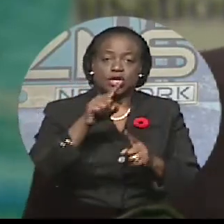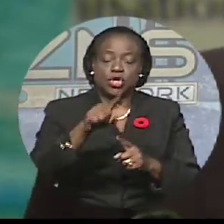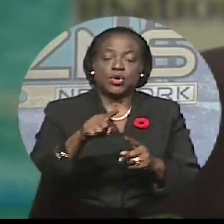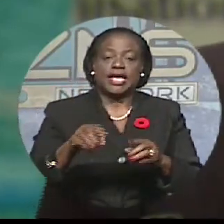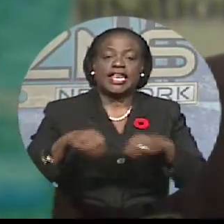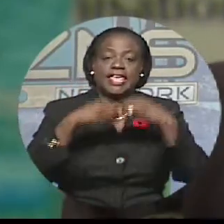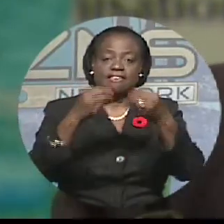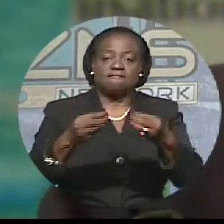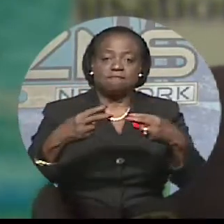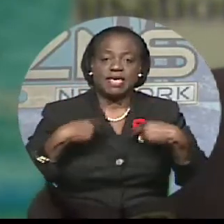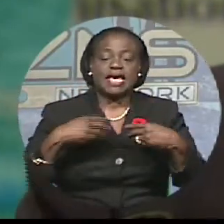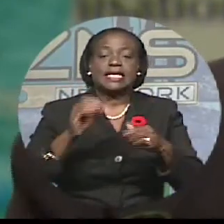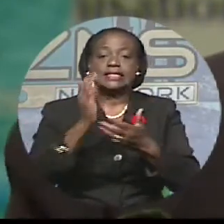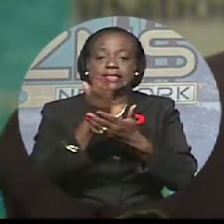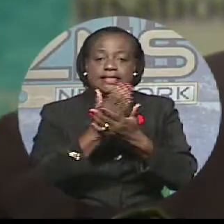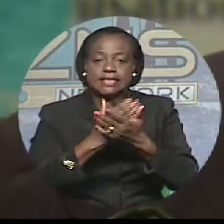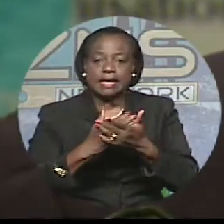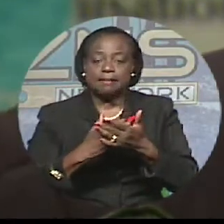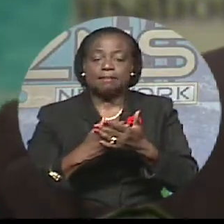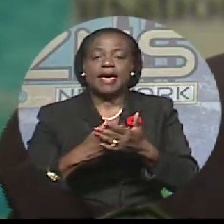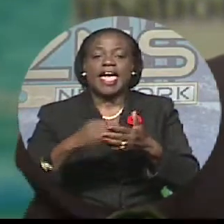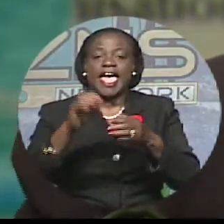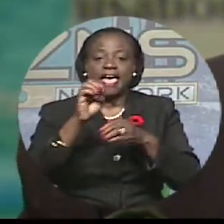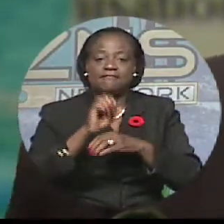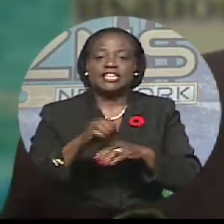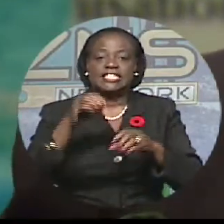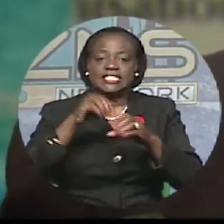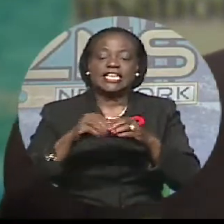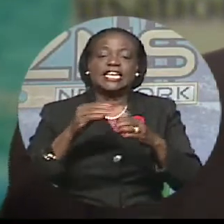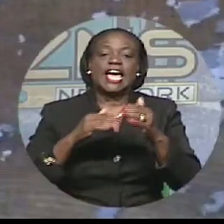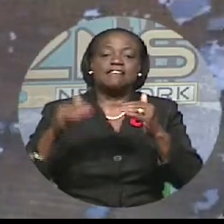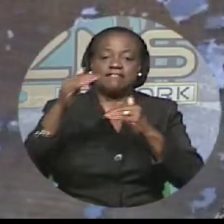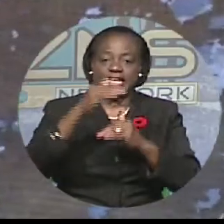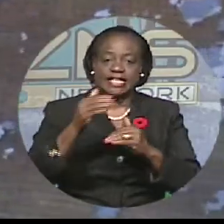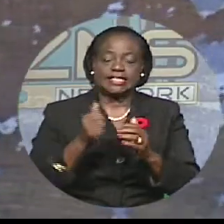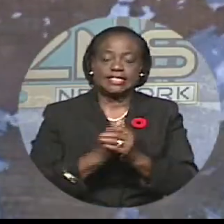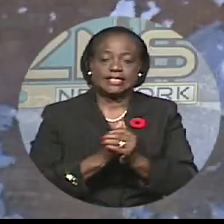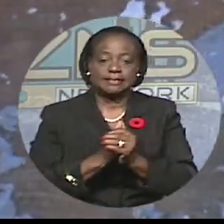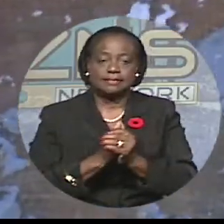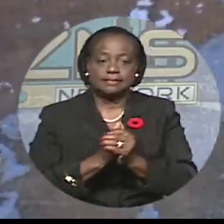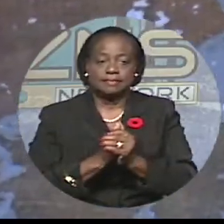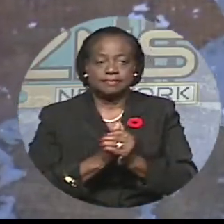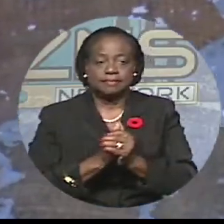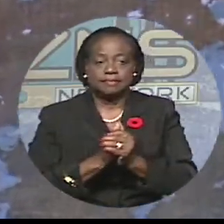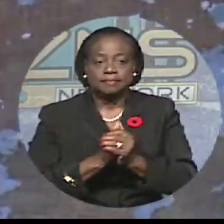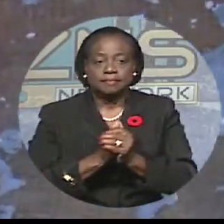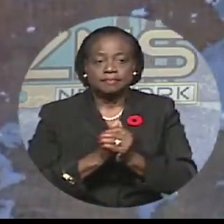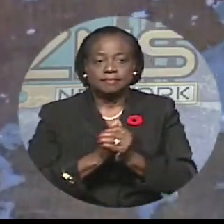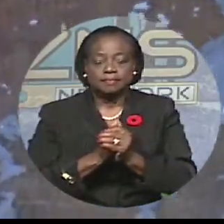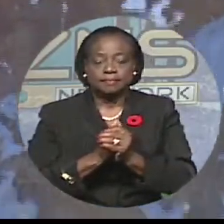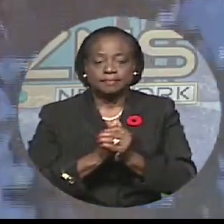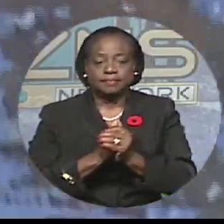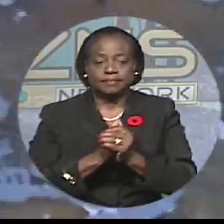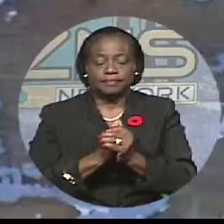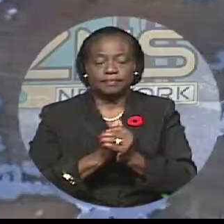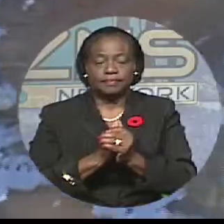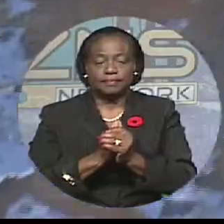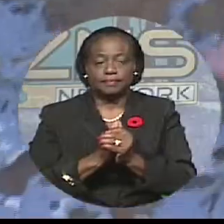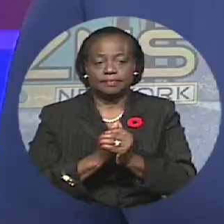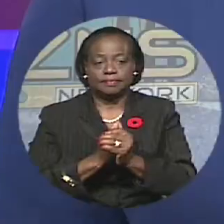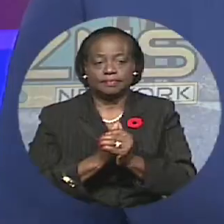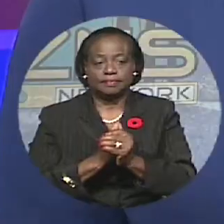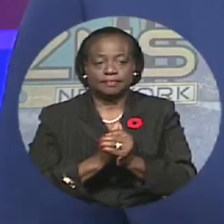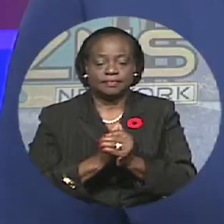I think, for them to show us in advance that that's what's going to happen. Janae Noel Ferguson, ZNS Network